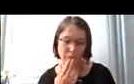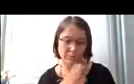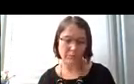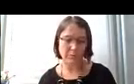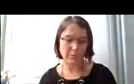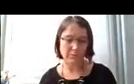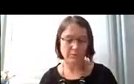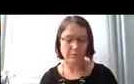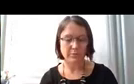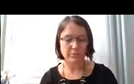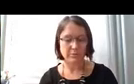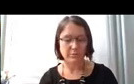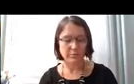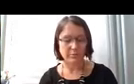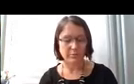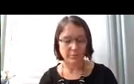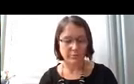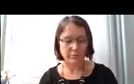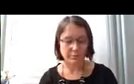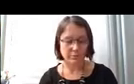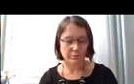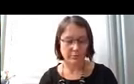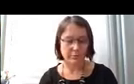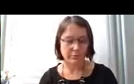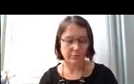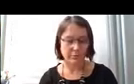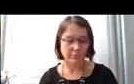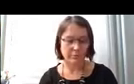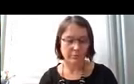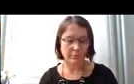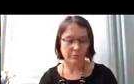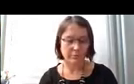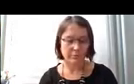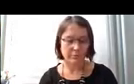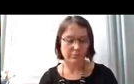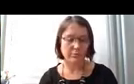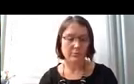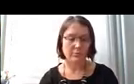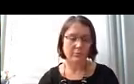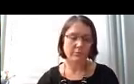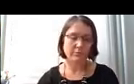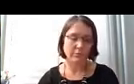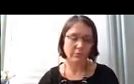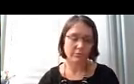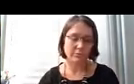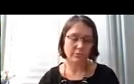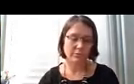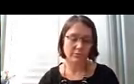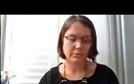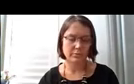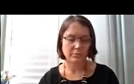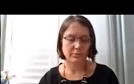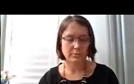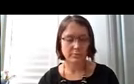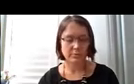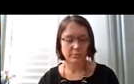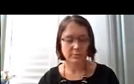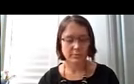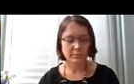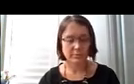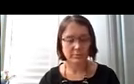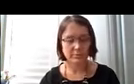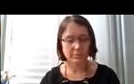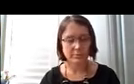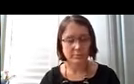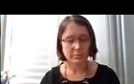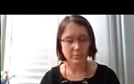And national, regional and local labour market variations. What's the size of the workforce? What's prominent sectors in a